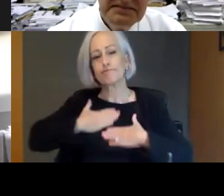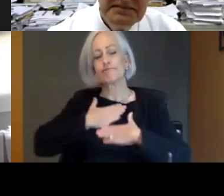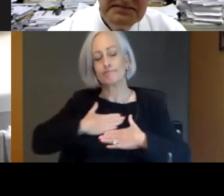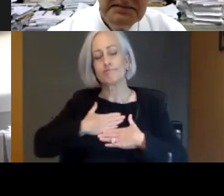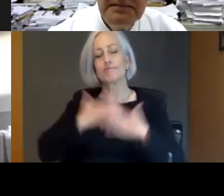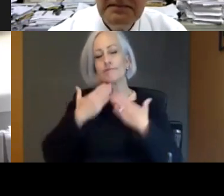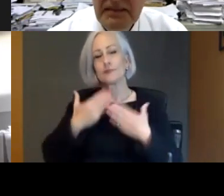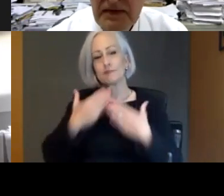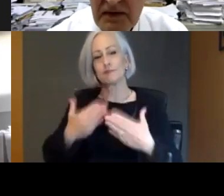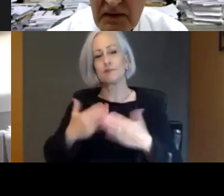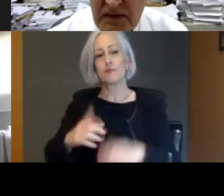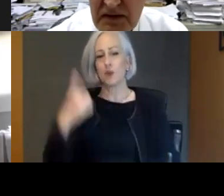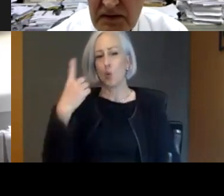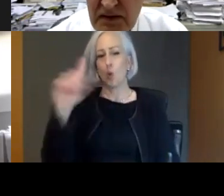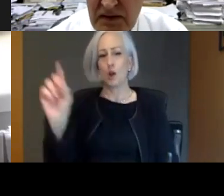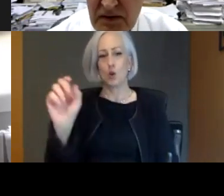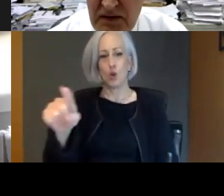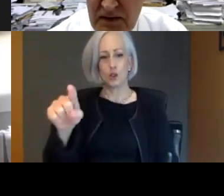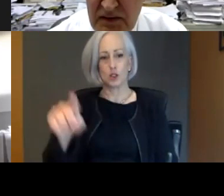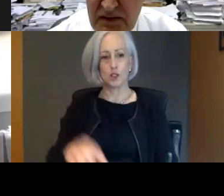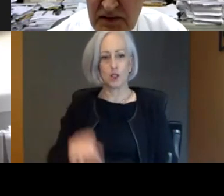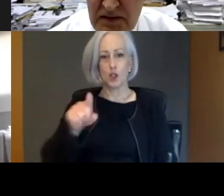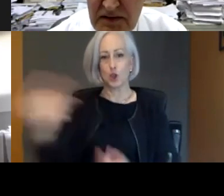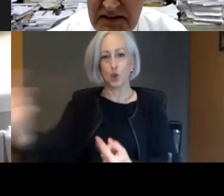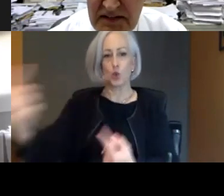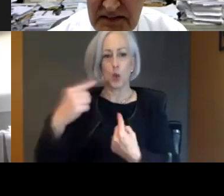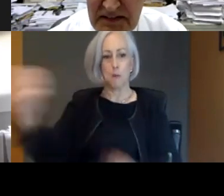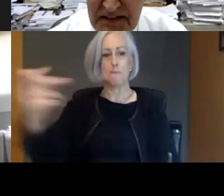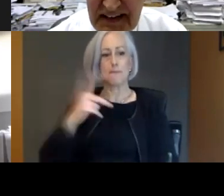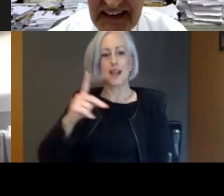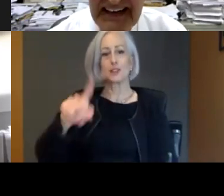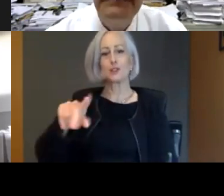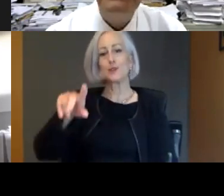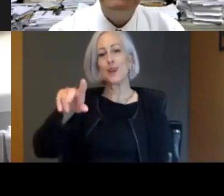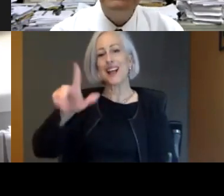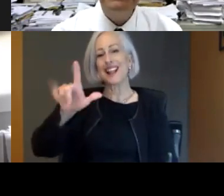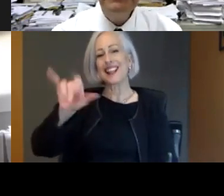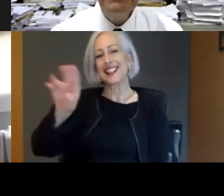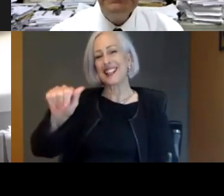One question. When does Dr. Kovac return to Lima, Peru?